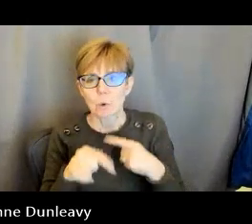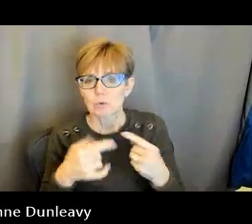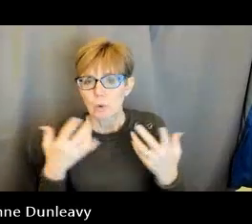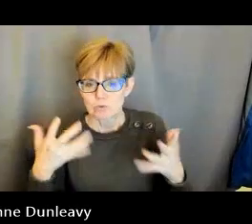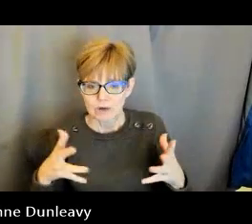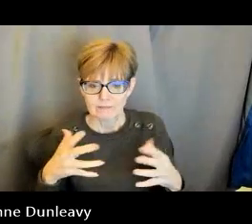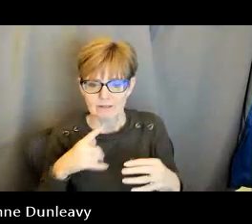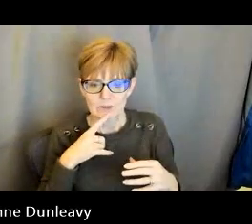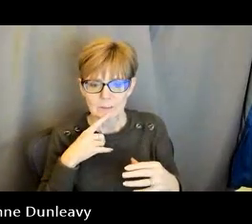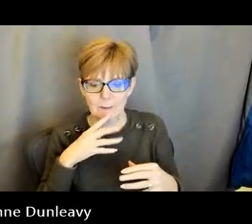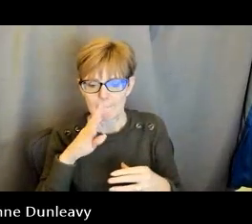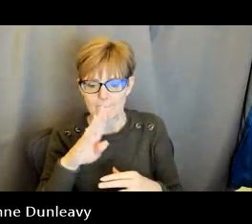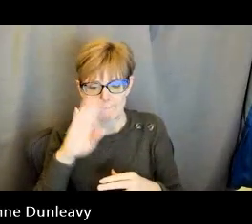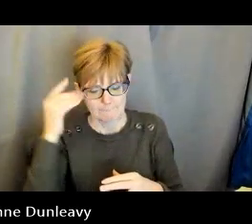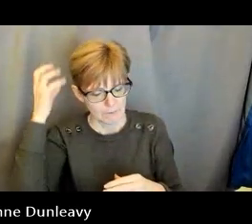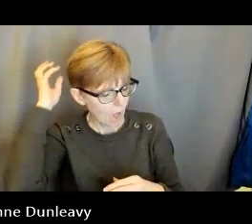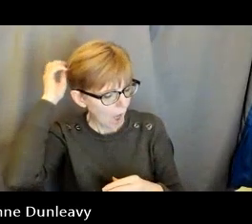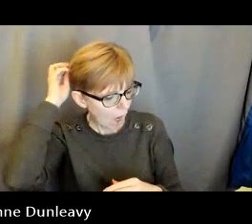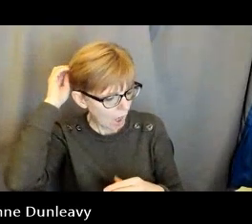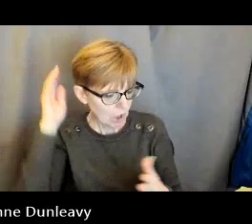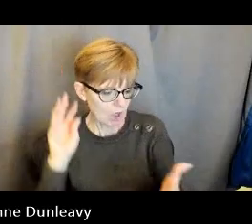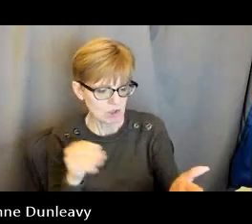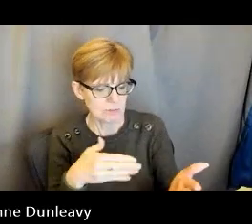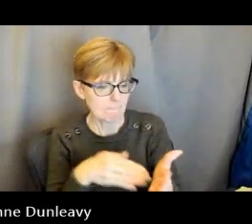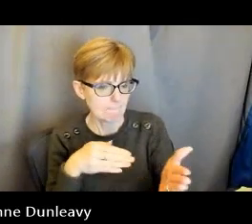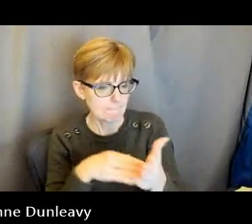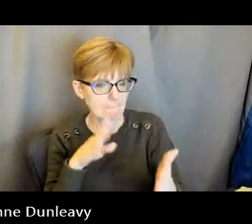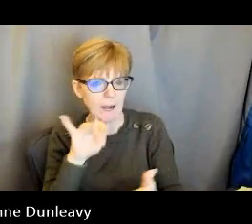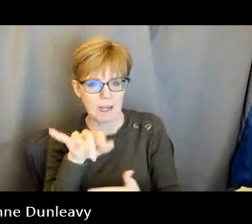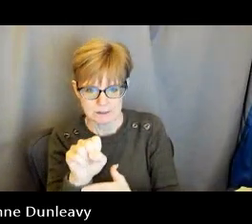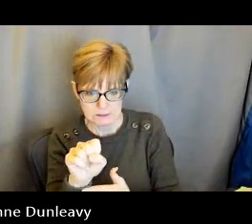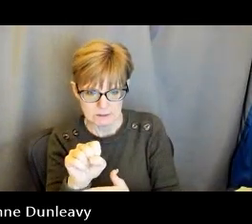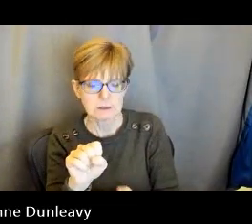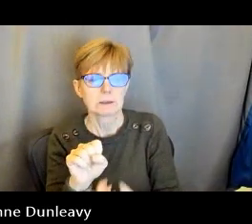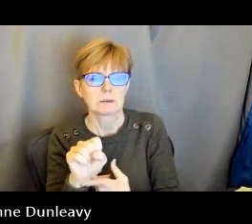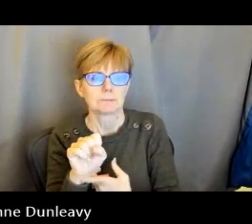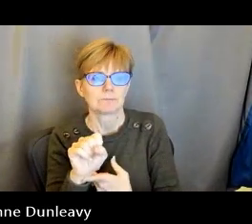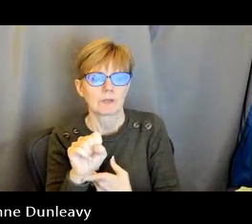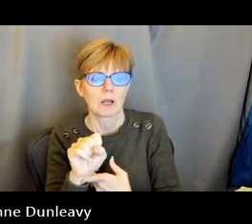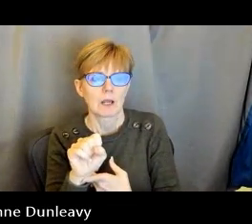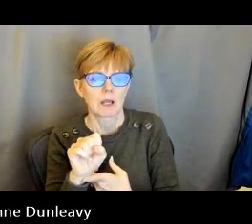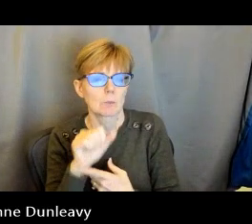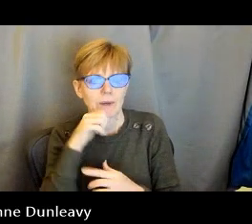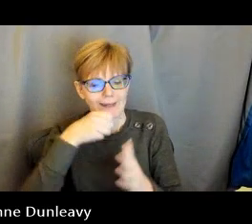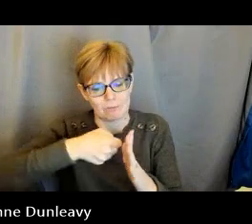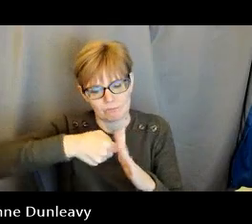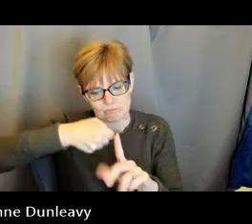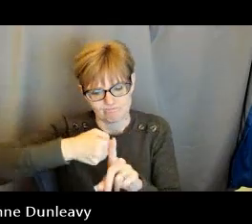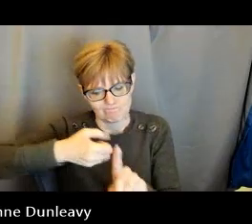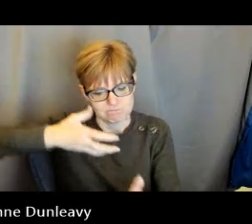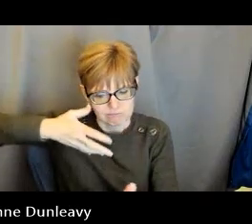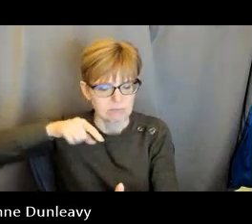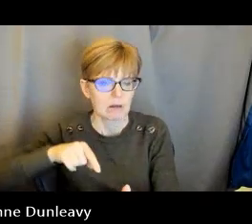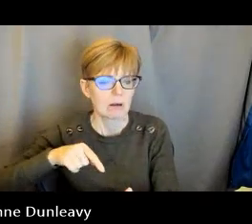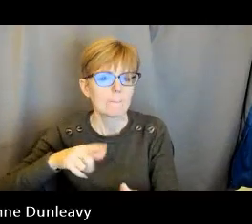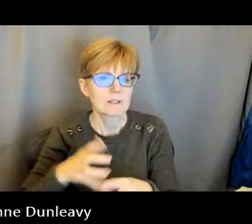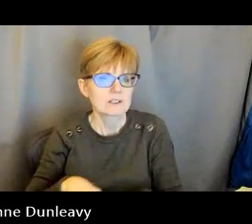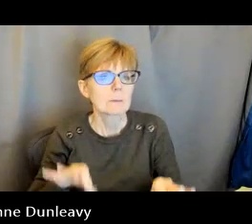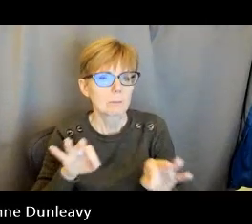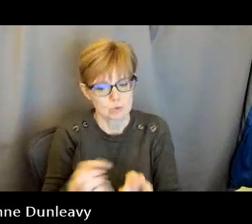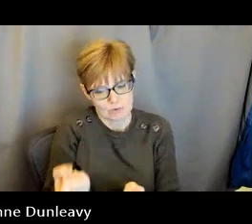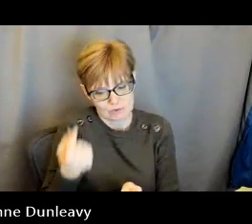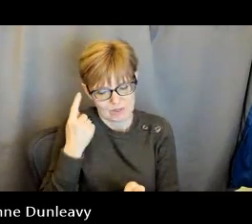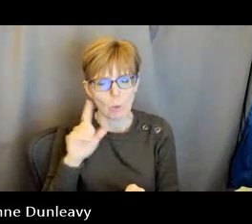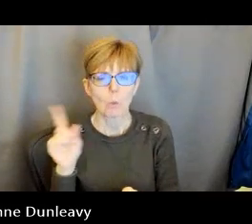word bias, unconscious bias. We don't have time to go into that in depth, but it's still important for us to connect to where we begin to develop